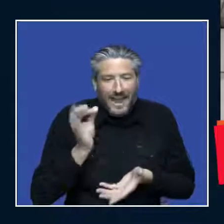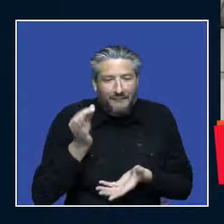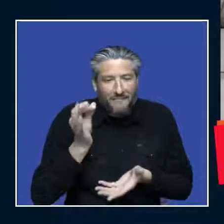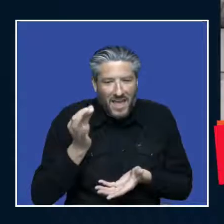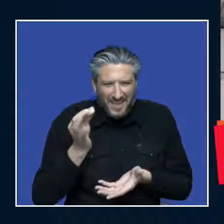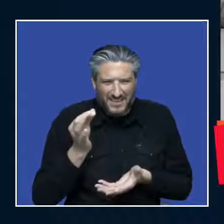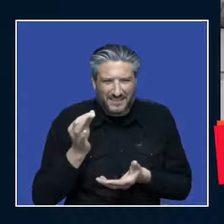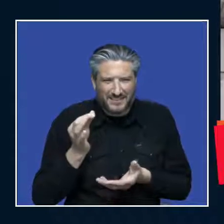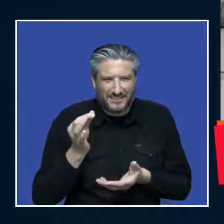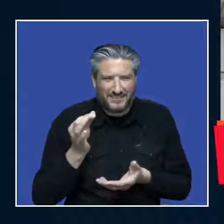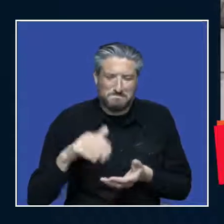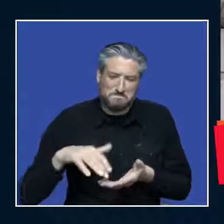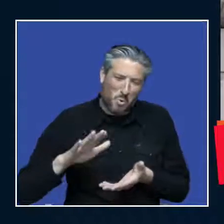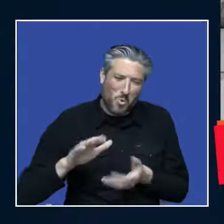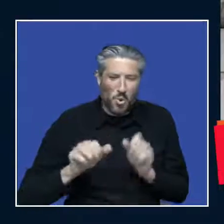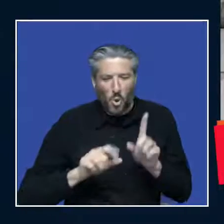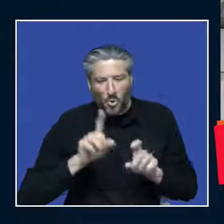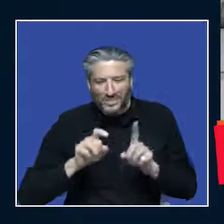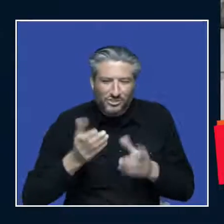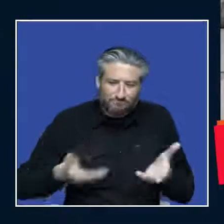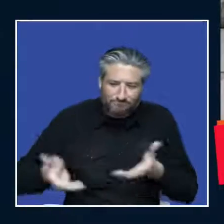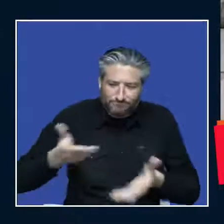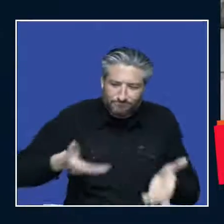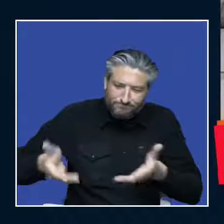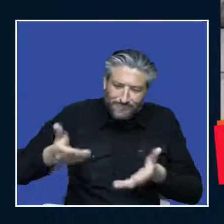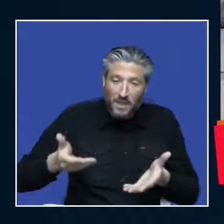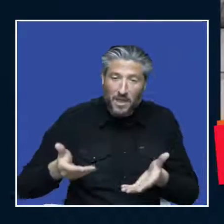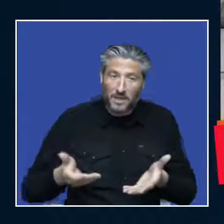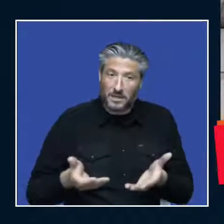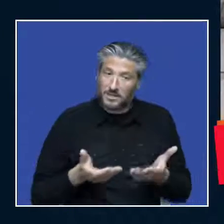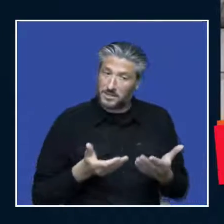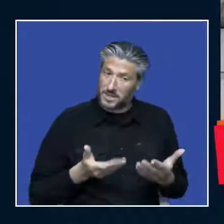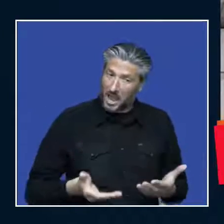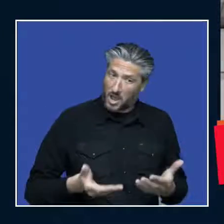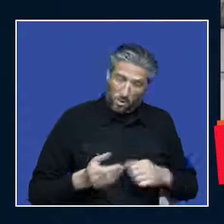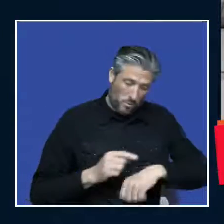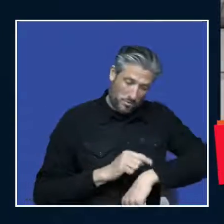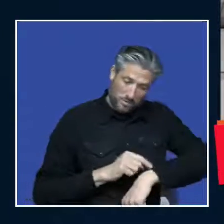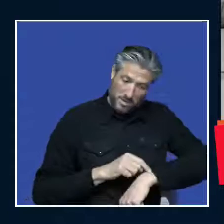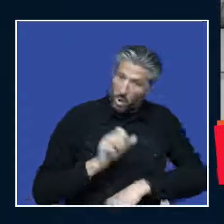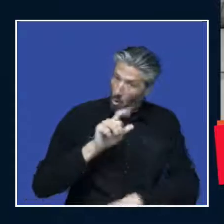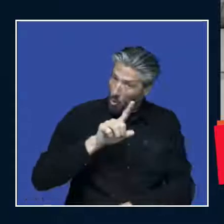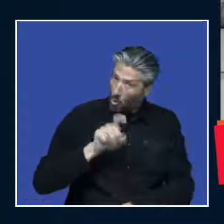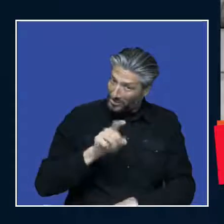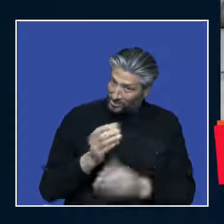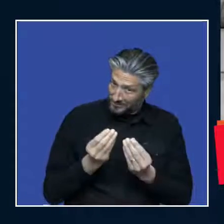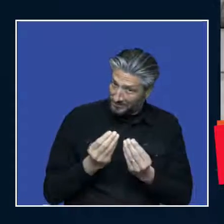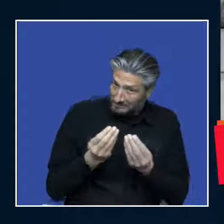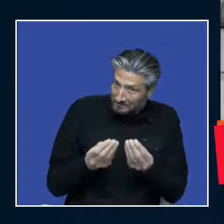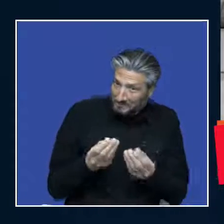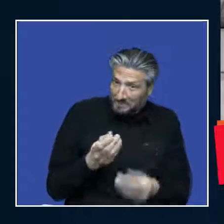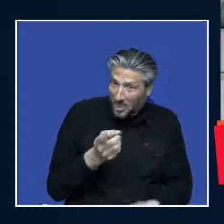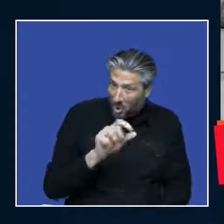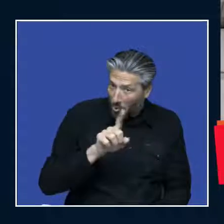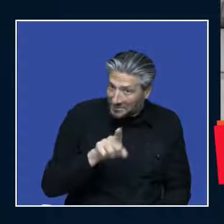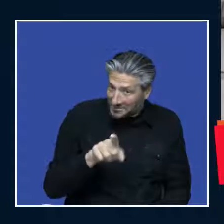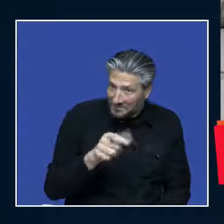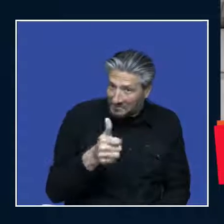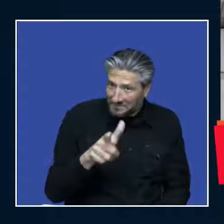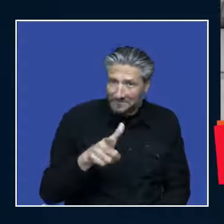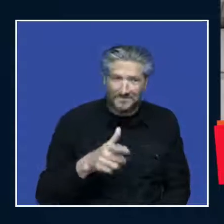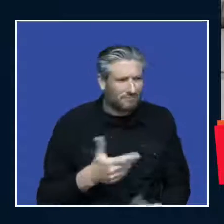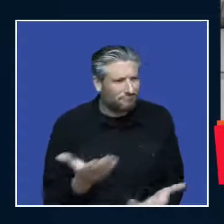small questions. Is it okay if I put them to you now? Yeah, sure. Please do so. Fab.